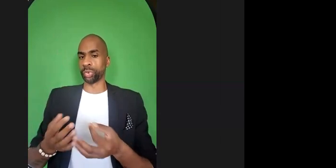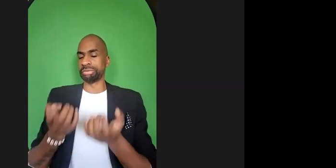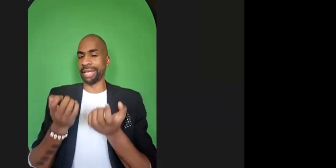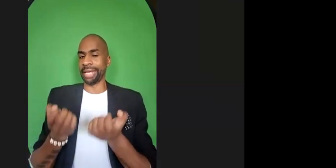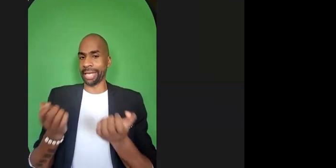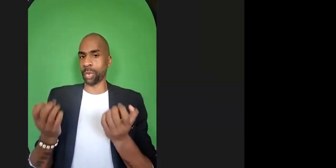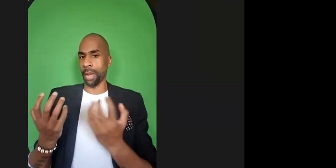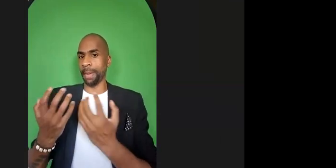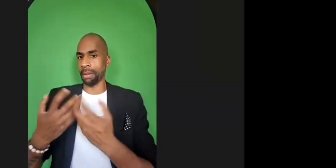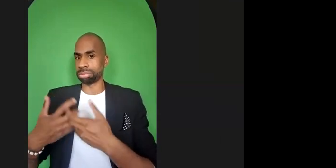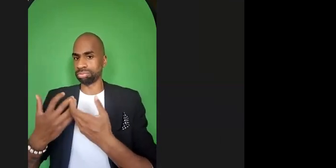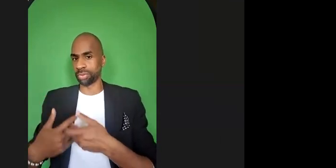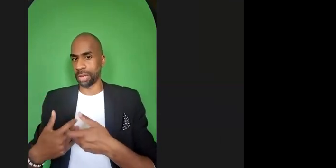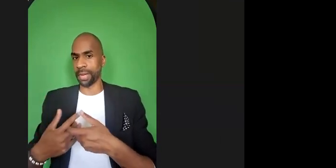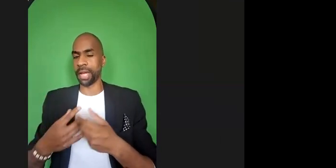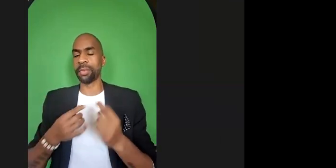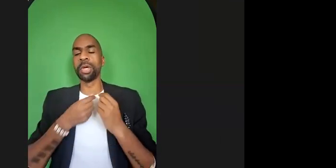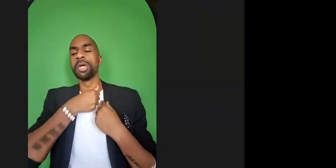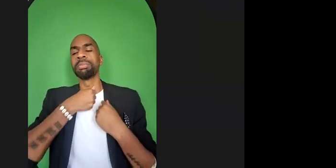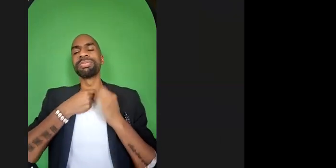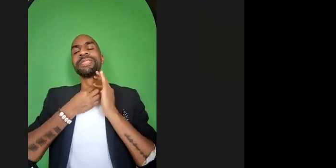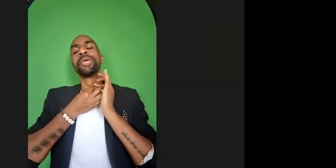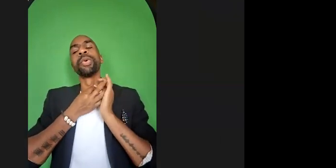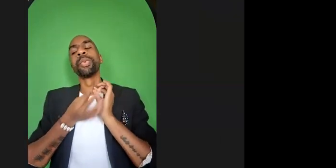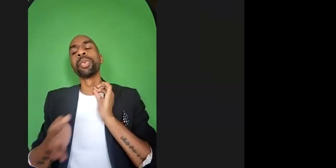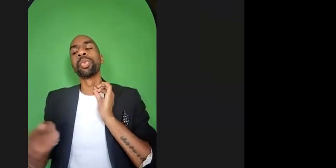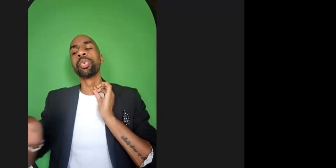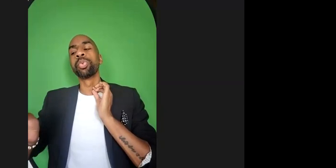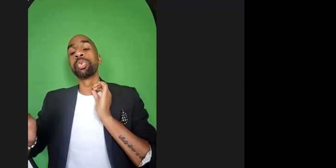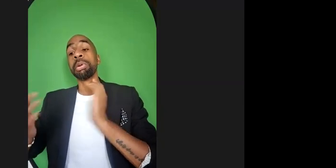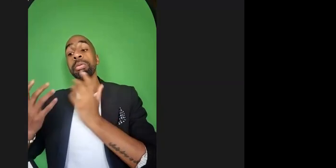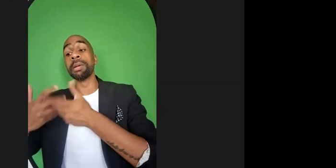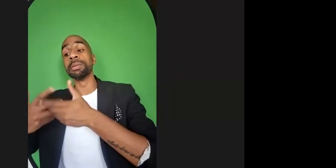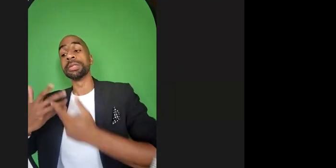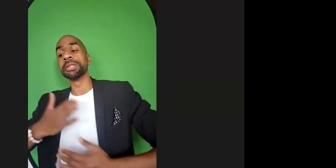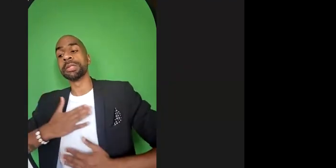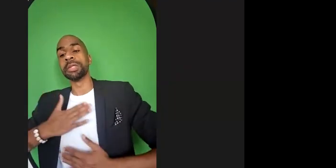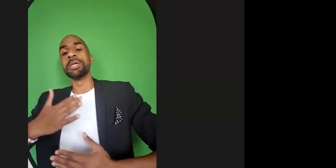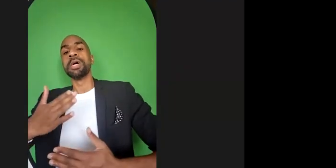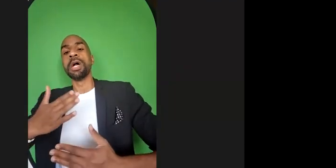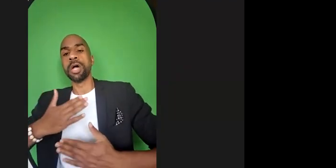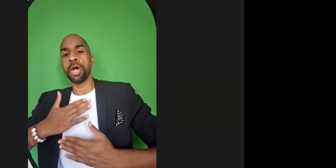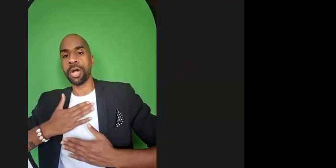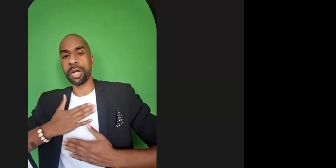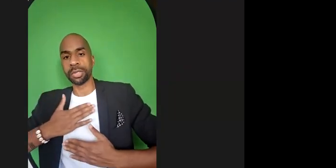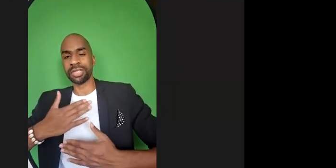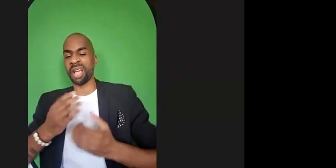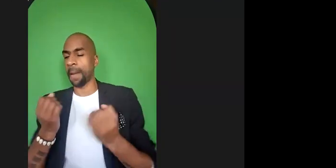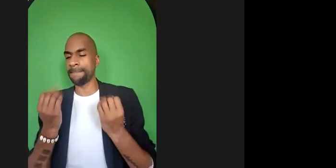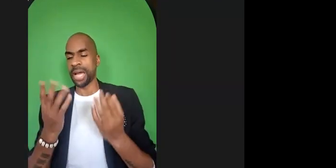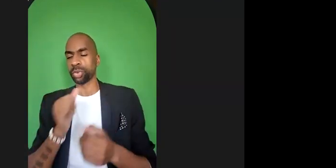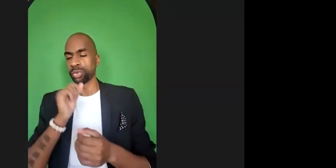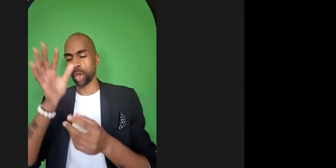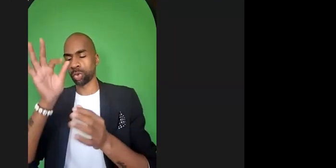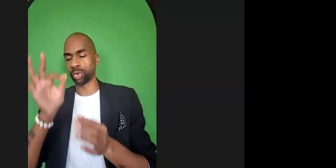tracheostomy. The large majority of people with ALS in the US do not choose this and would